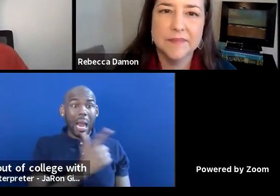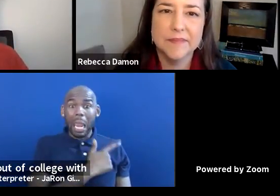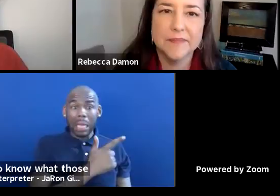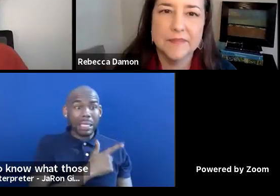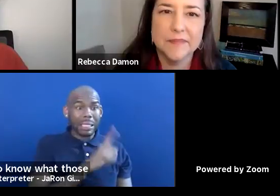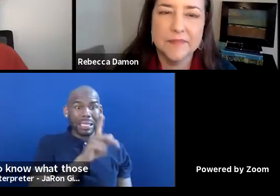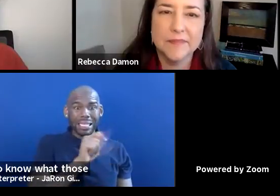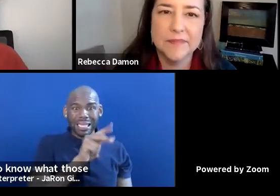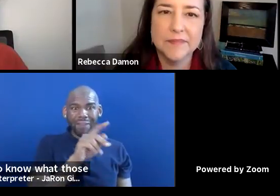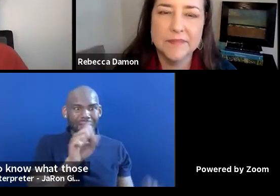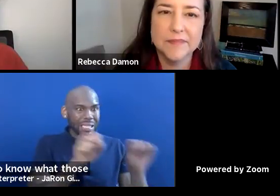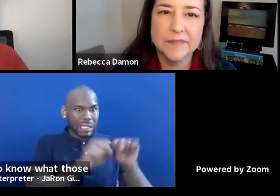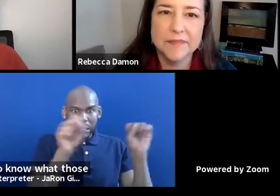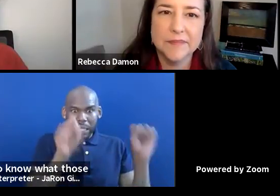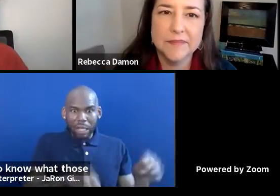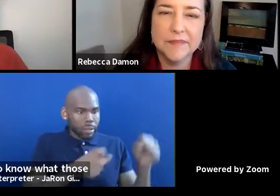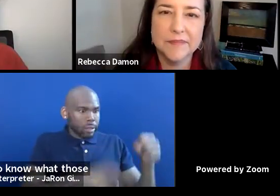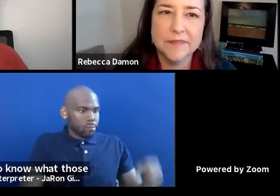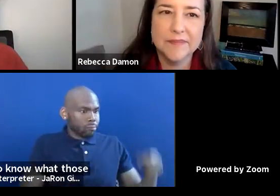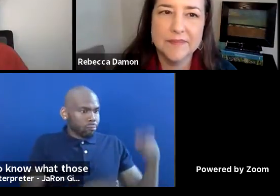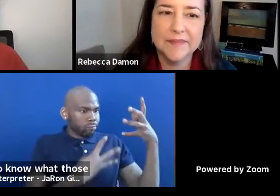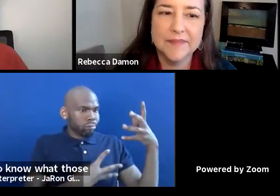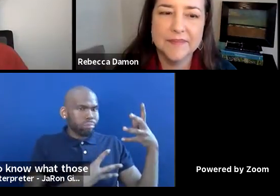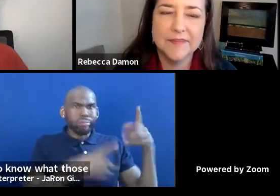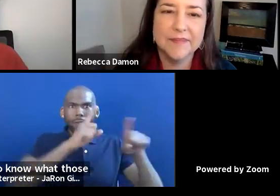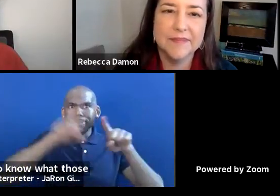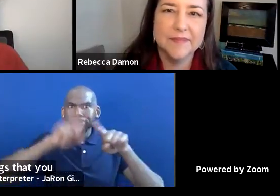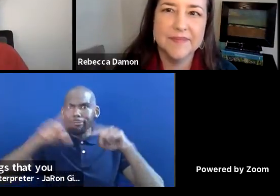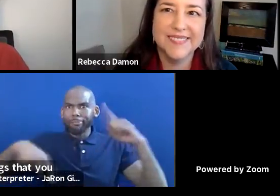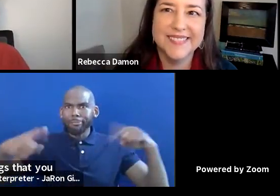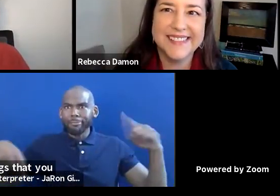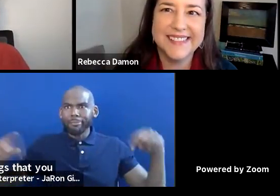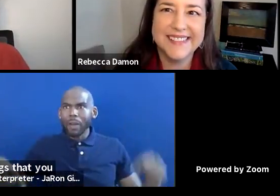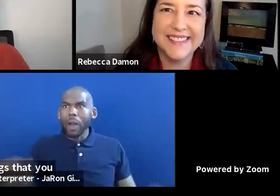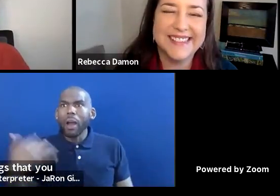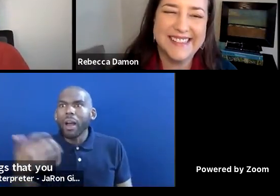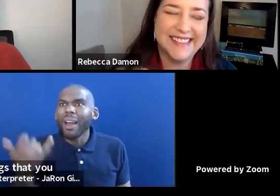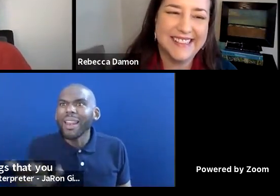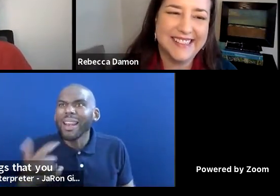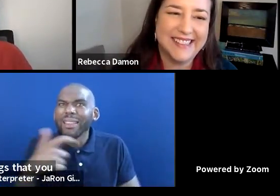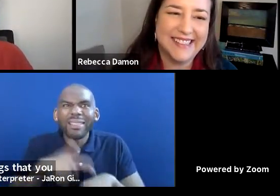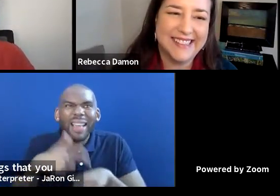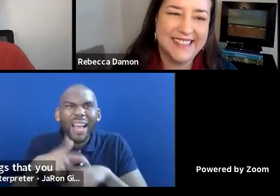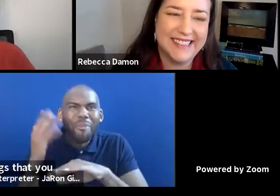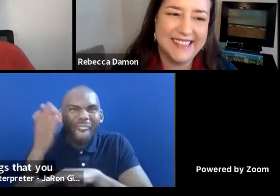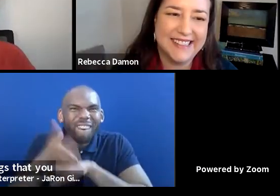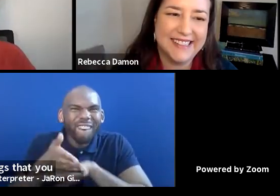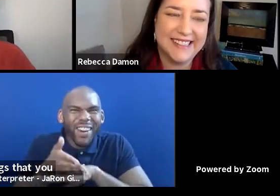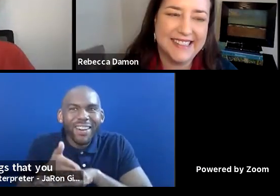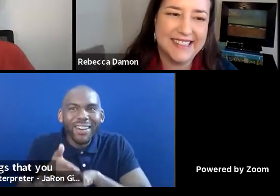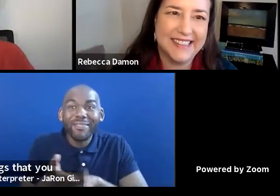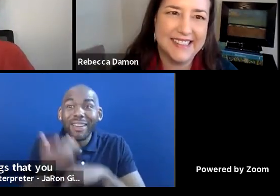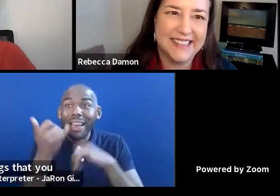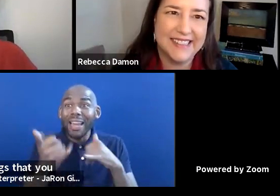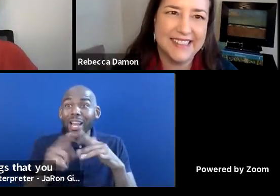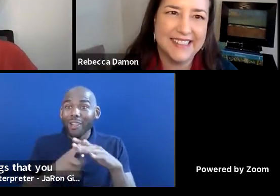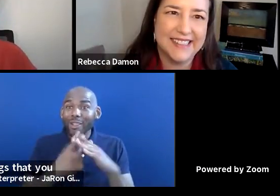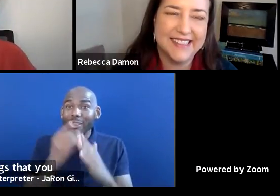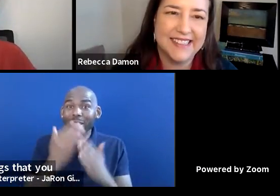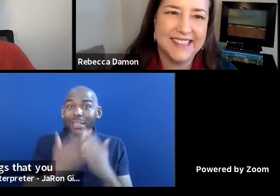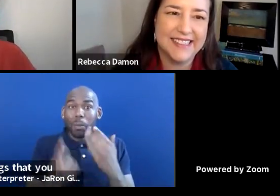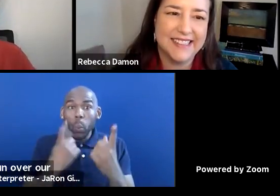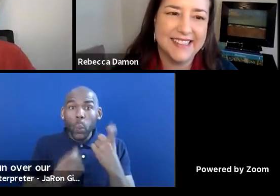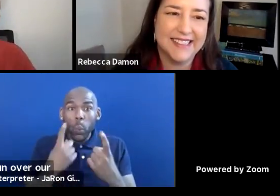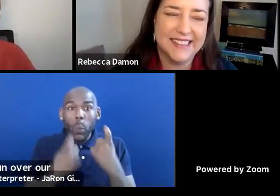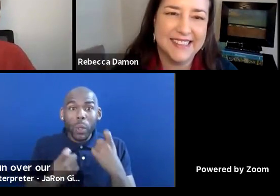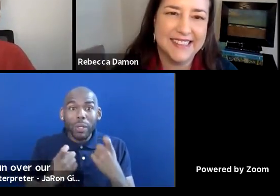stations. These are the things you can do. So we are actually have run over our time. We need to open up for some questions. Madam